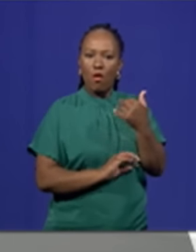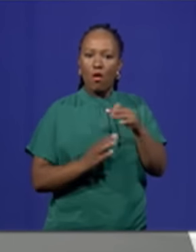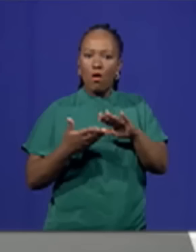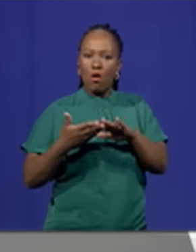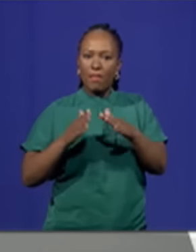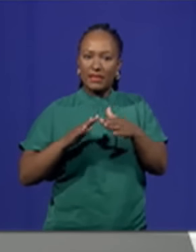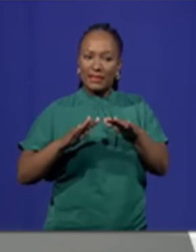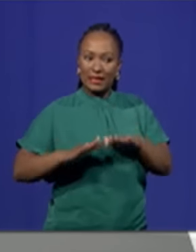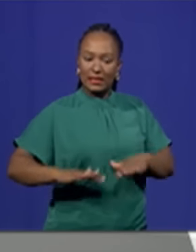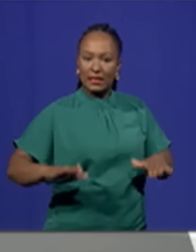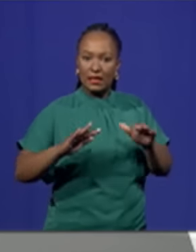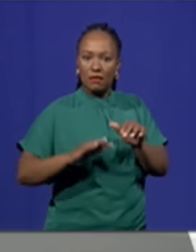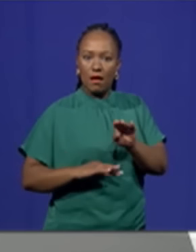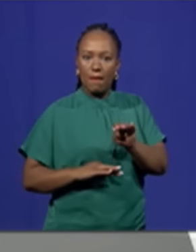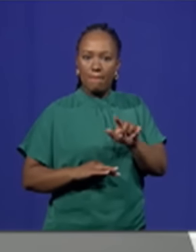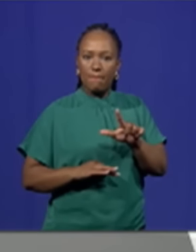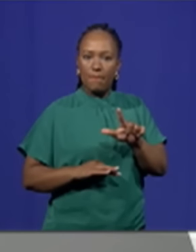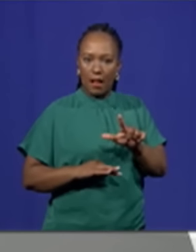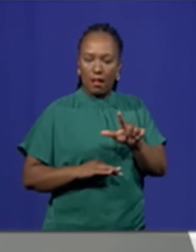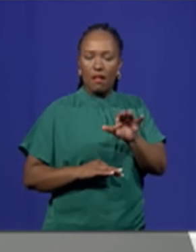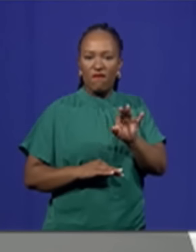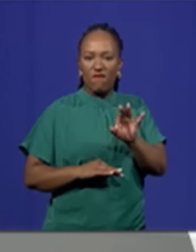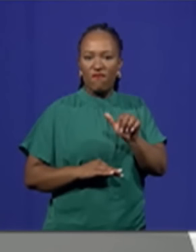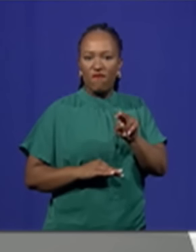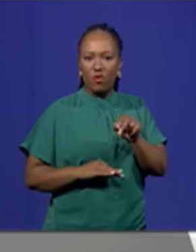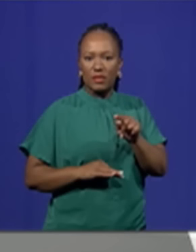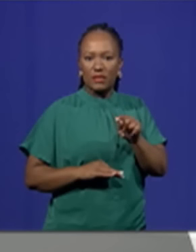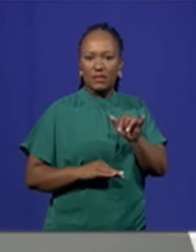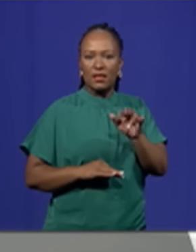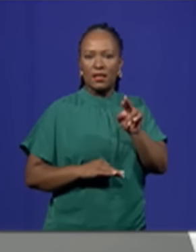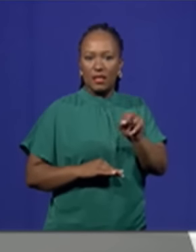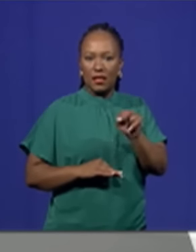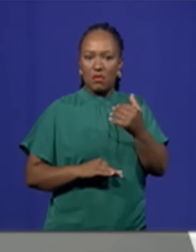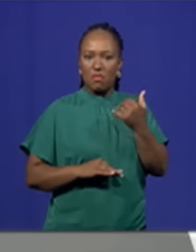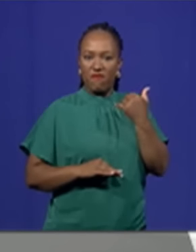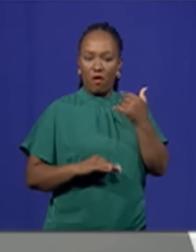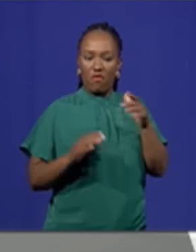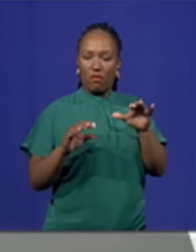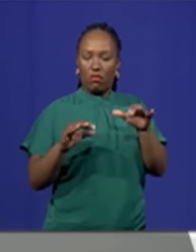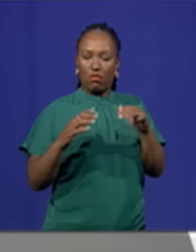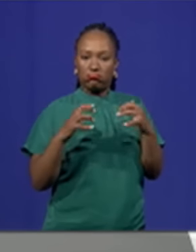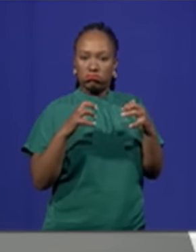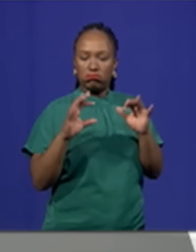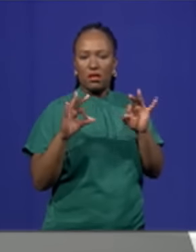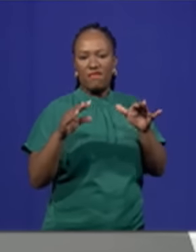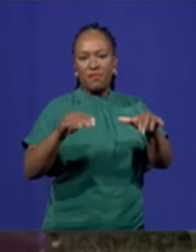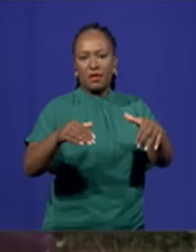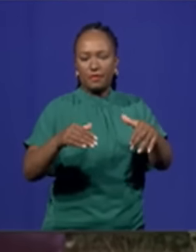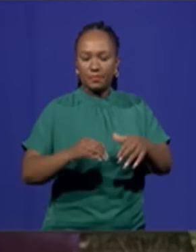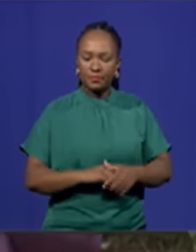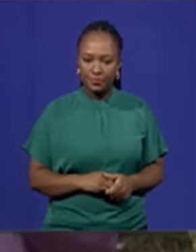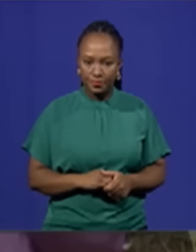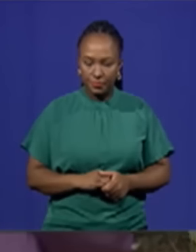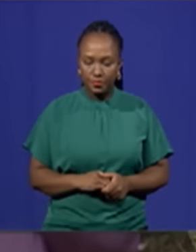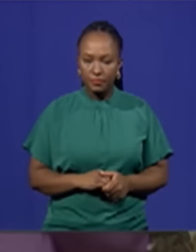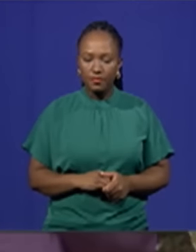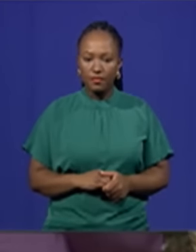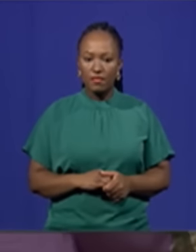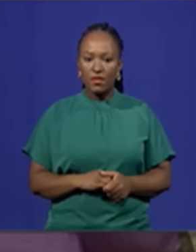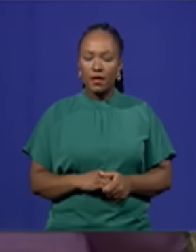kwa Beltfontein ka nako ya lekala e neng e tsibogela pitso ya kgotlang ya falapeng. What I can say is